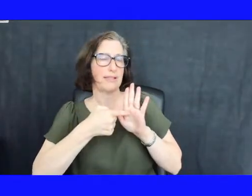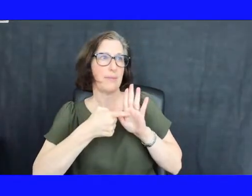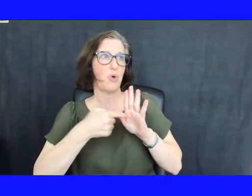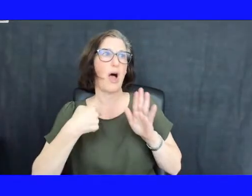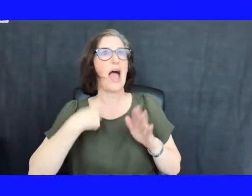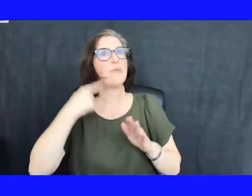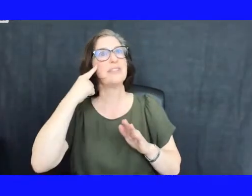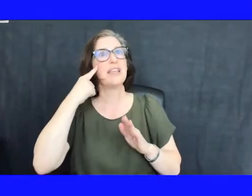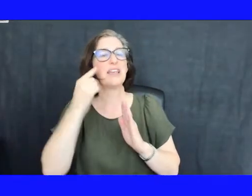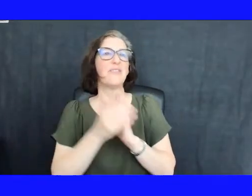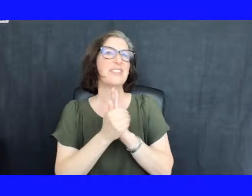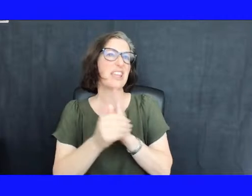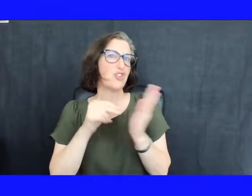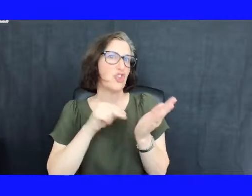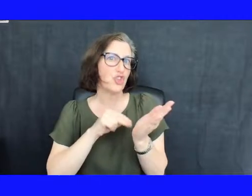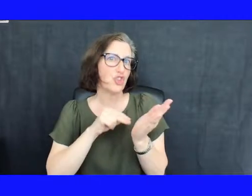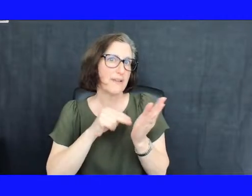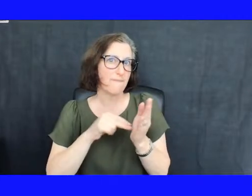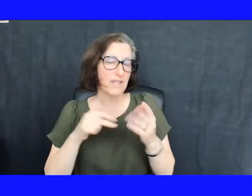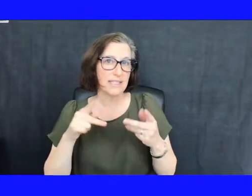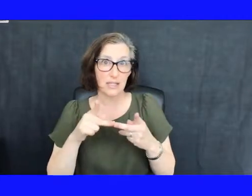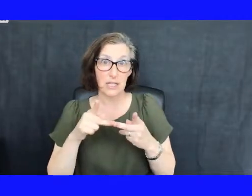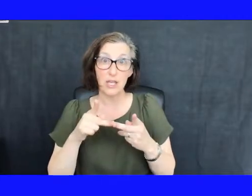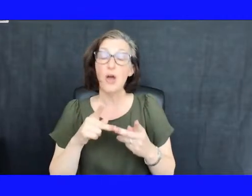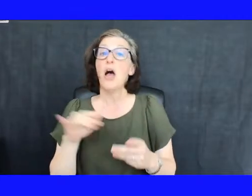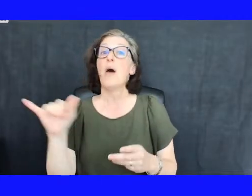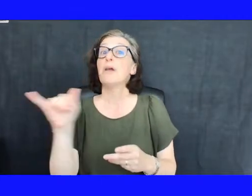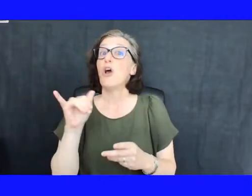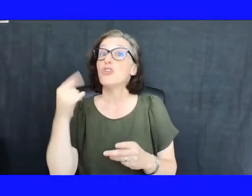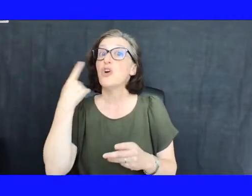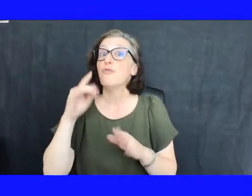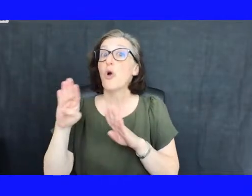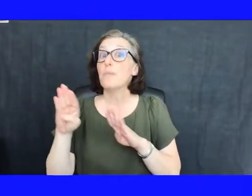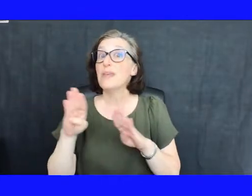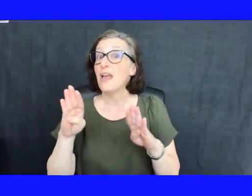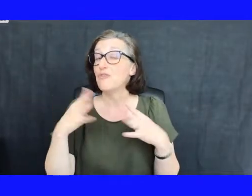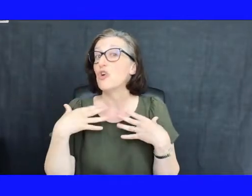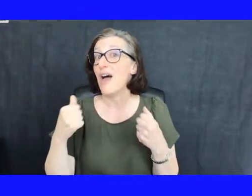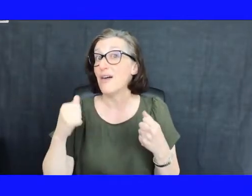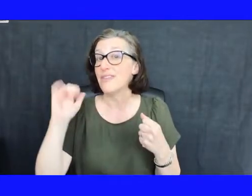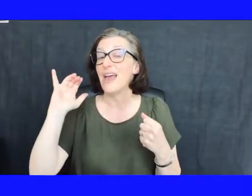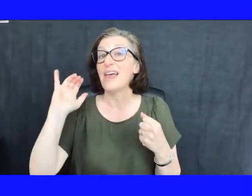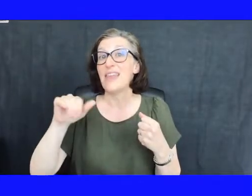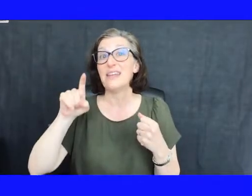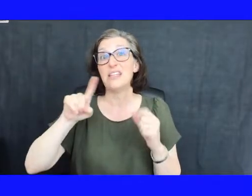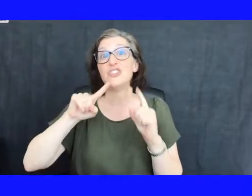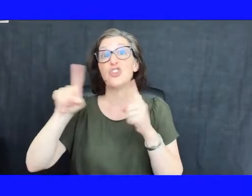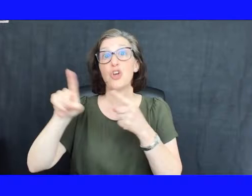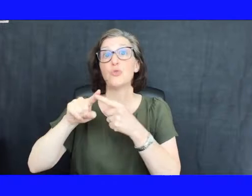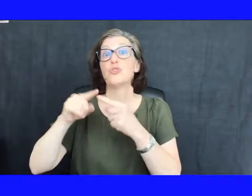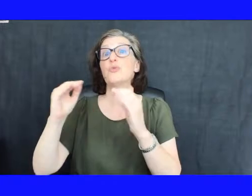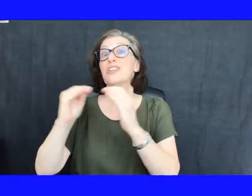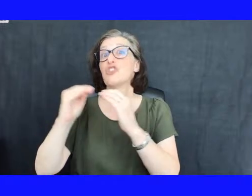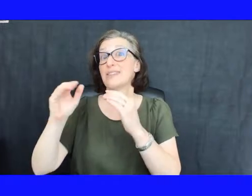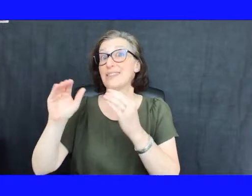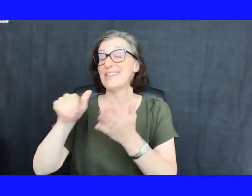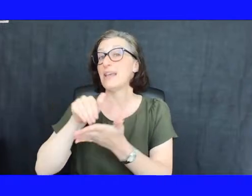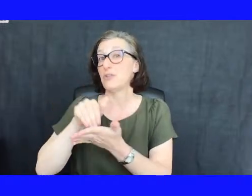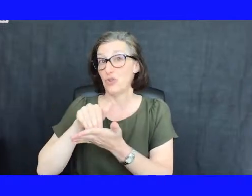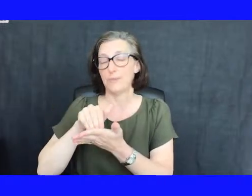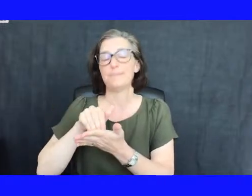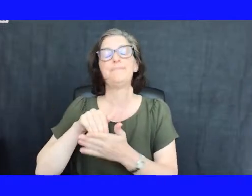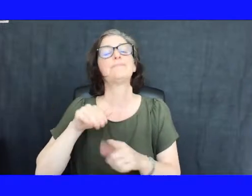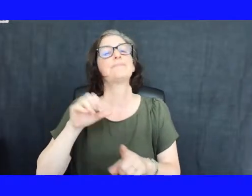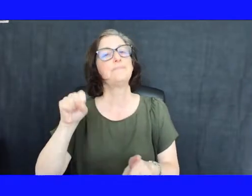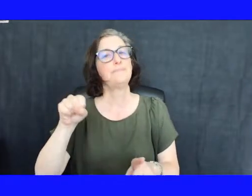it happens, and the action has to be taken there, and the action always includes removing the person, putting them on